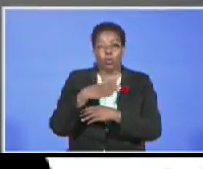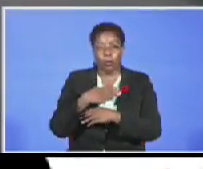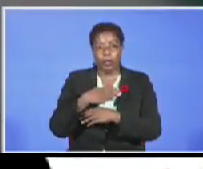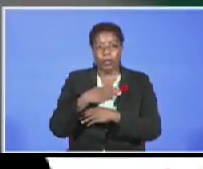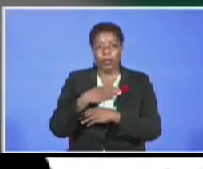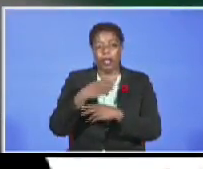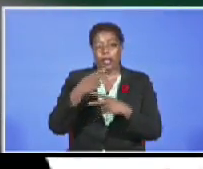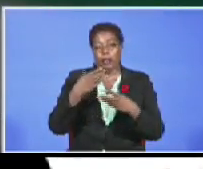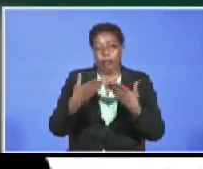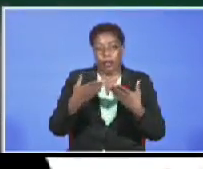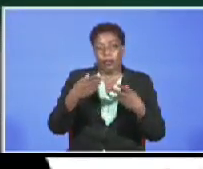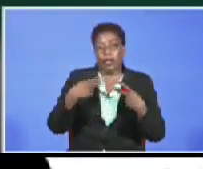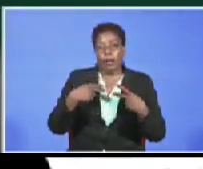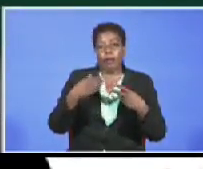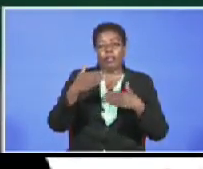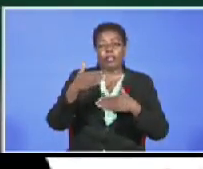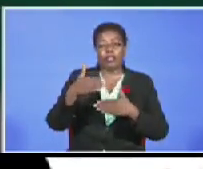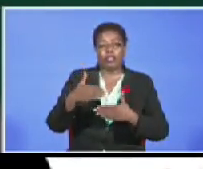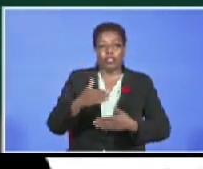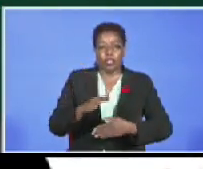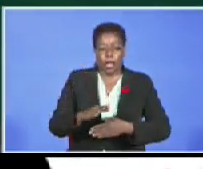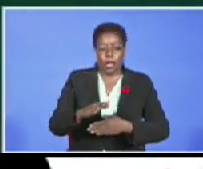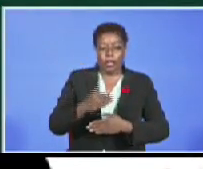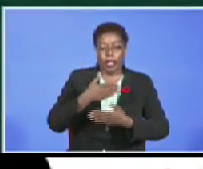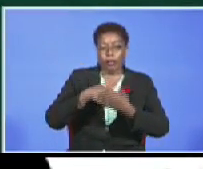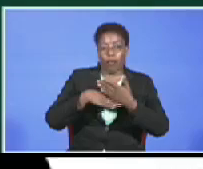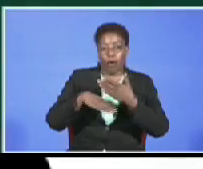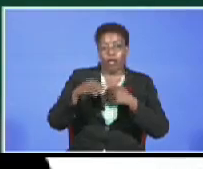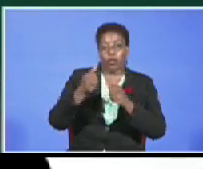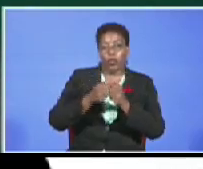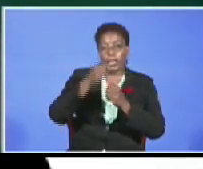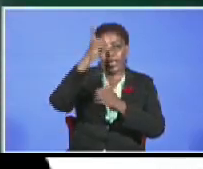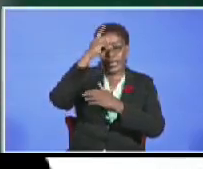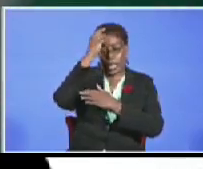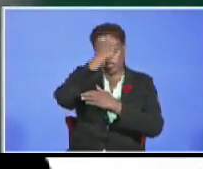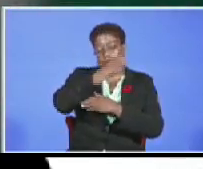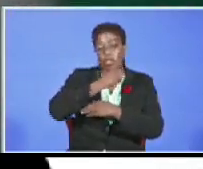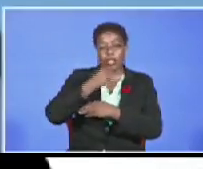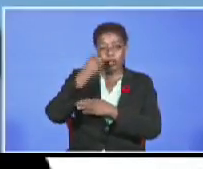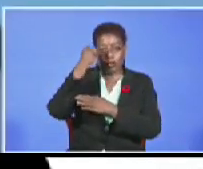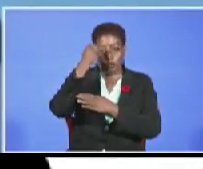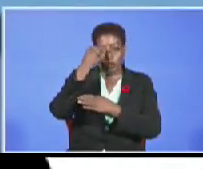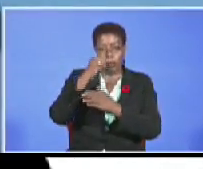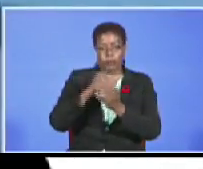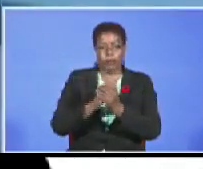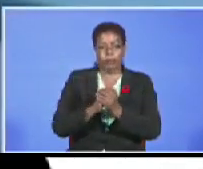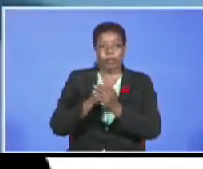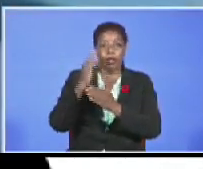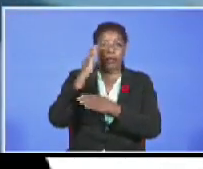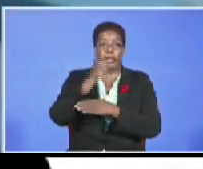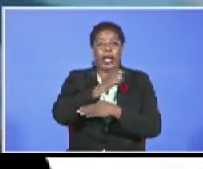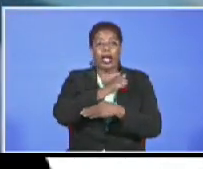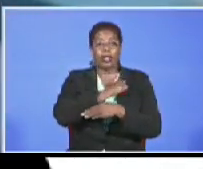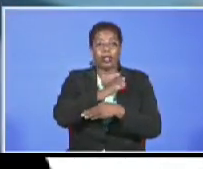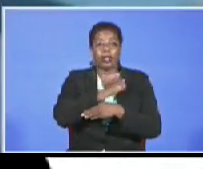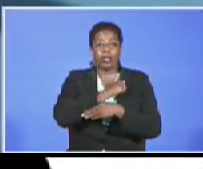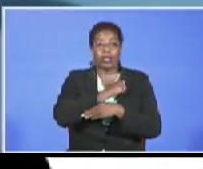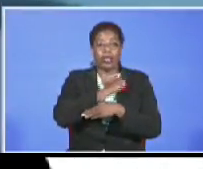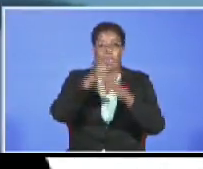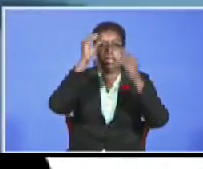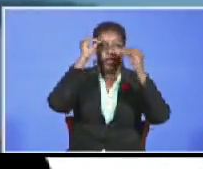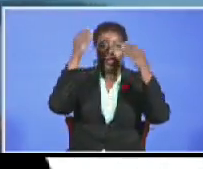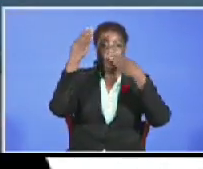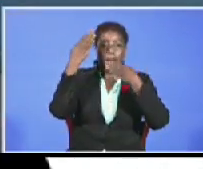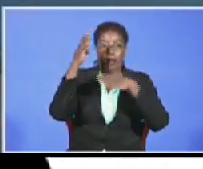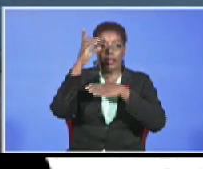Down syndrome, with the likelihood increasing with age, according to the National Down Syndrome Society. Brenda Anastor, head teacher at the